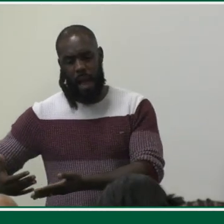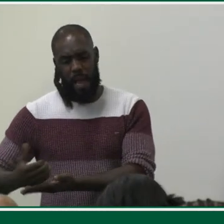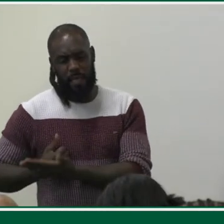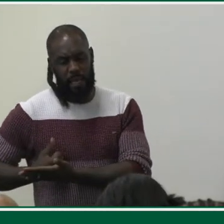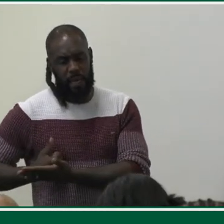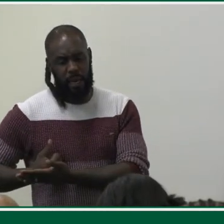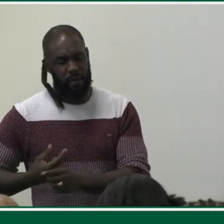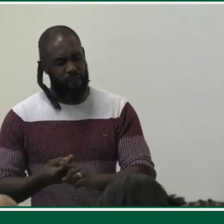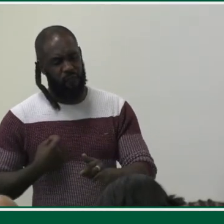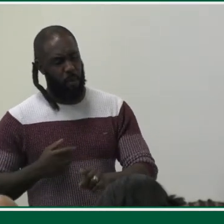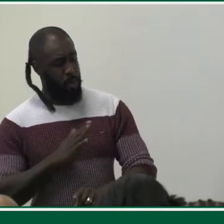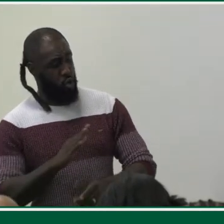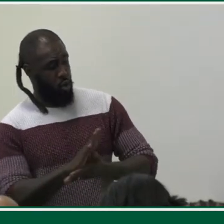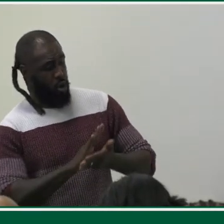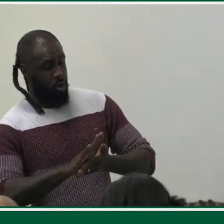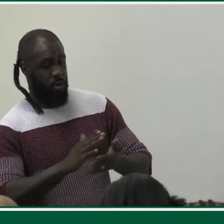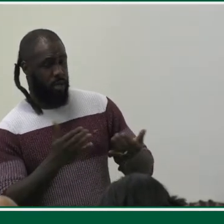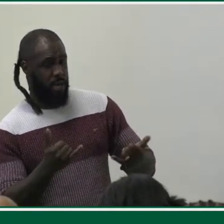their career?